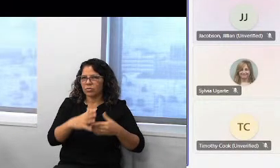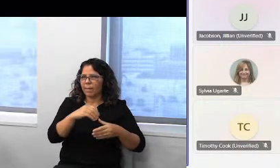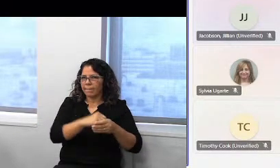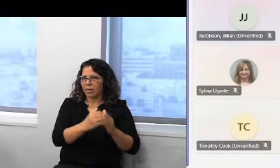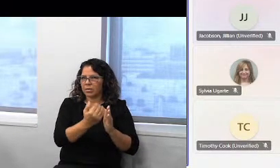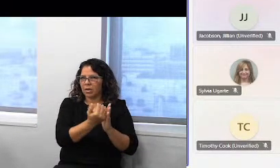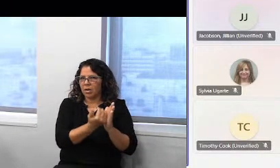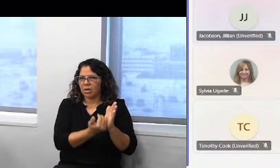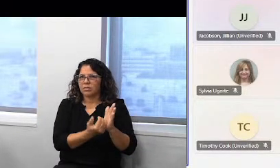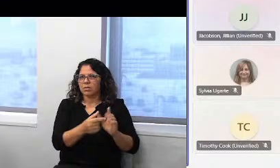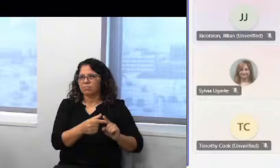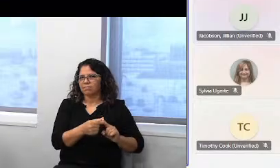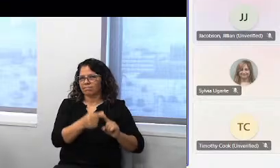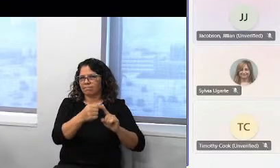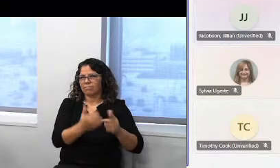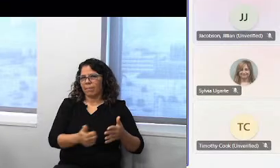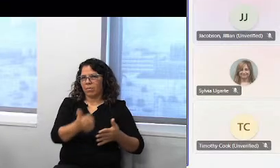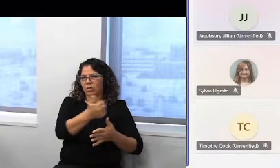our plan.